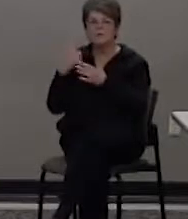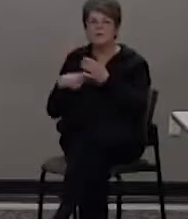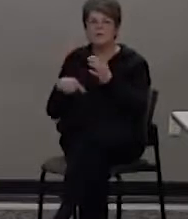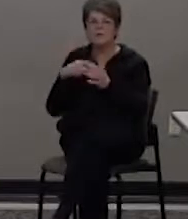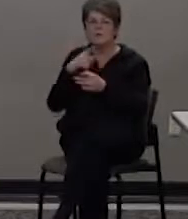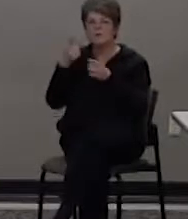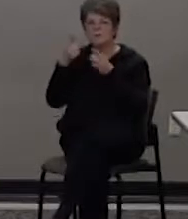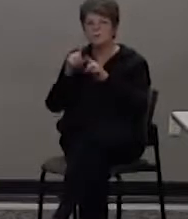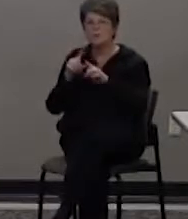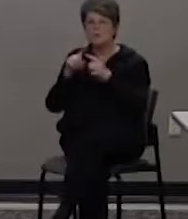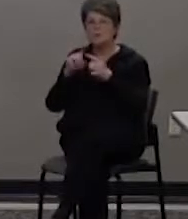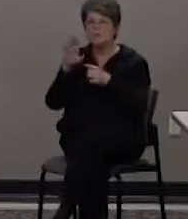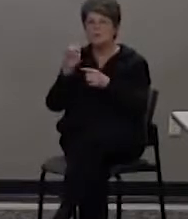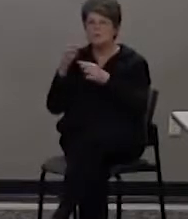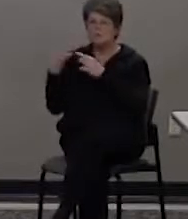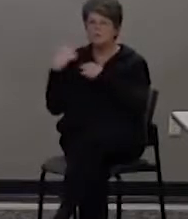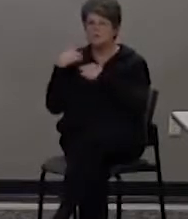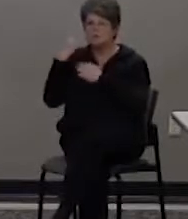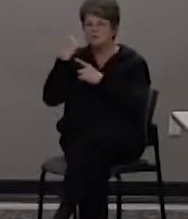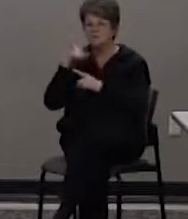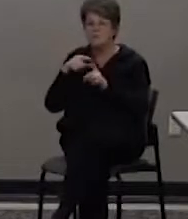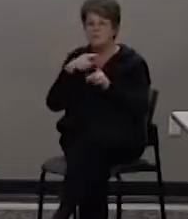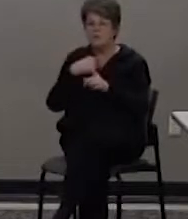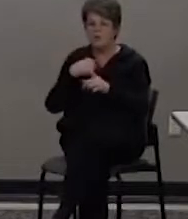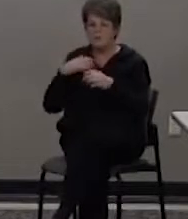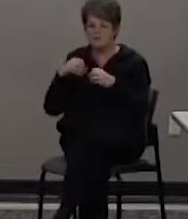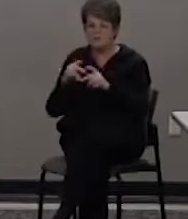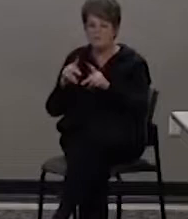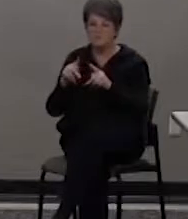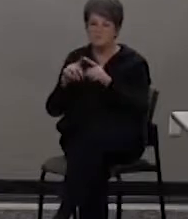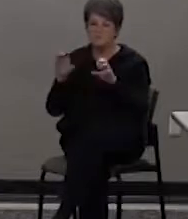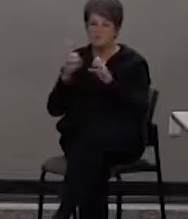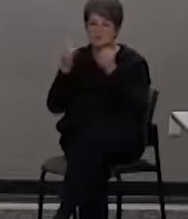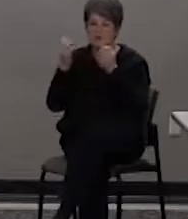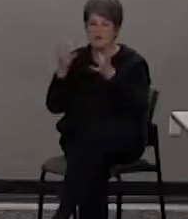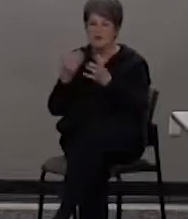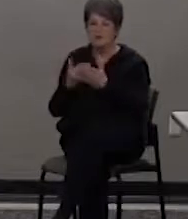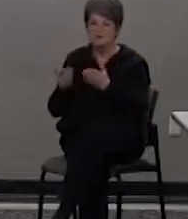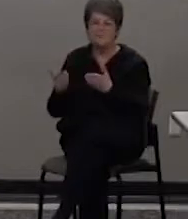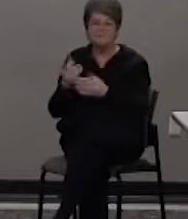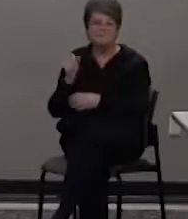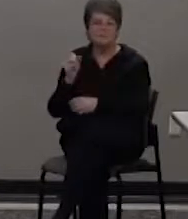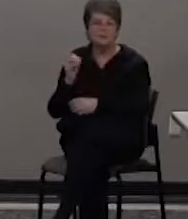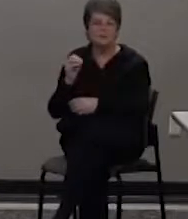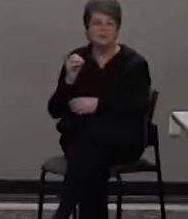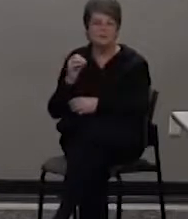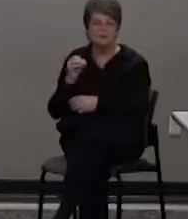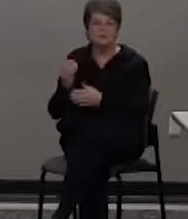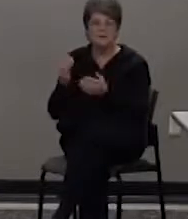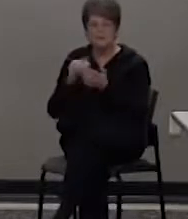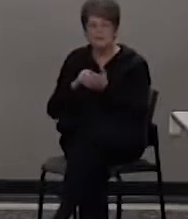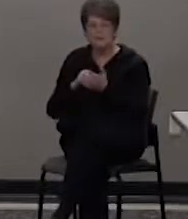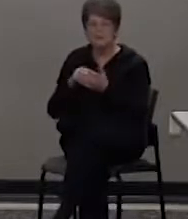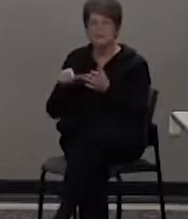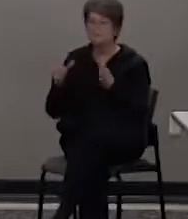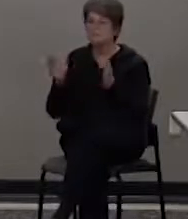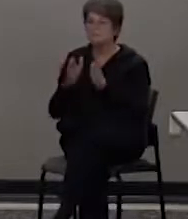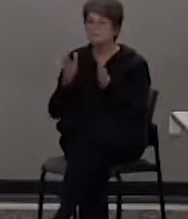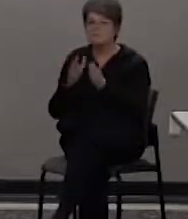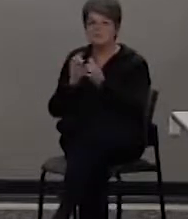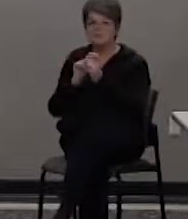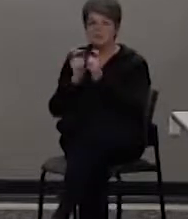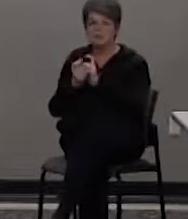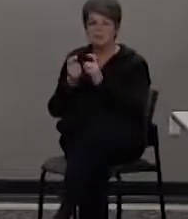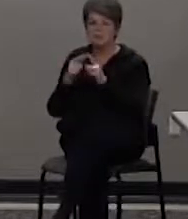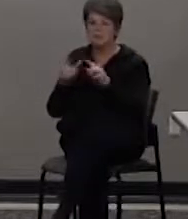you agree to be responsible for, but you have an opportunity to do lots of things. And so, once again, it's a small semantic